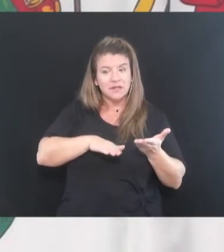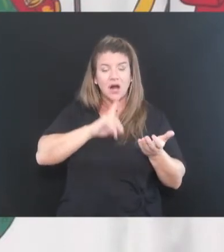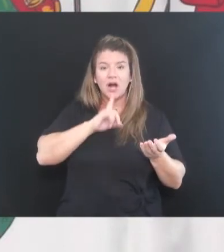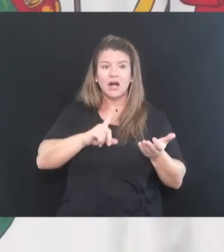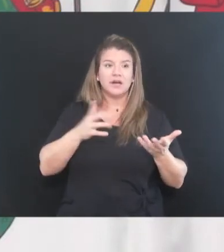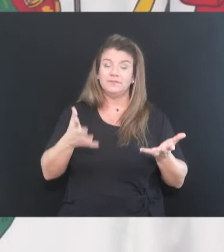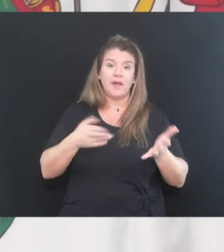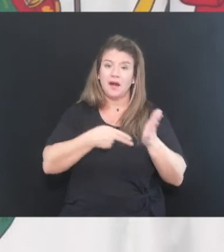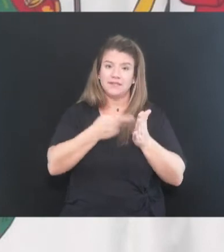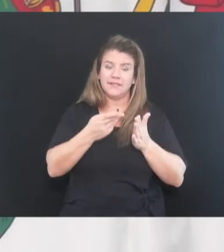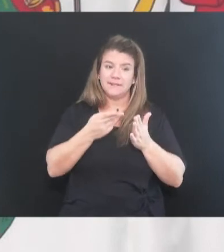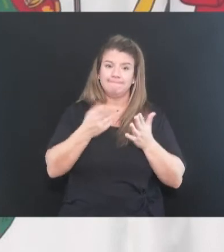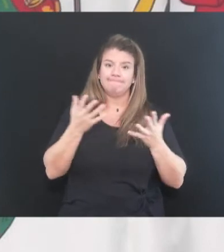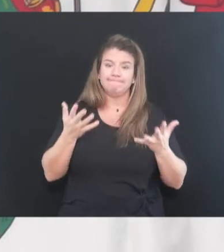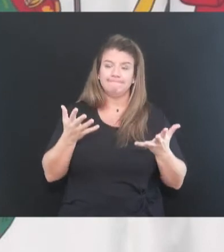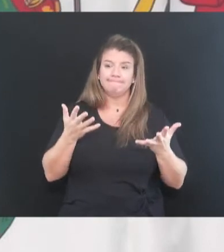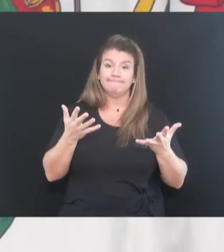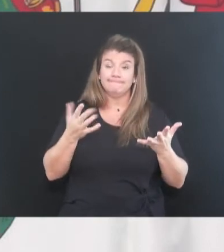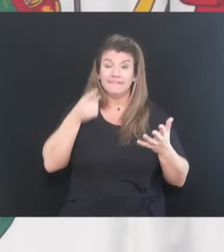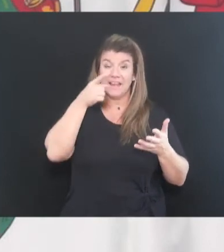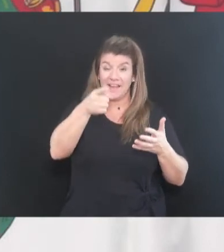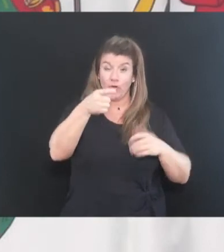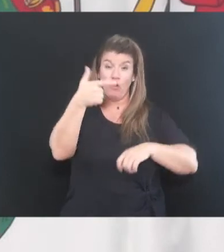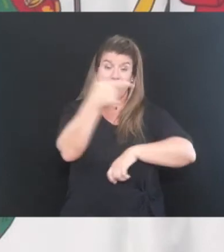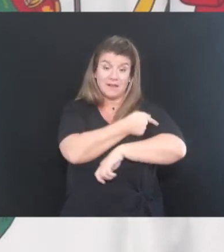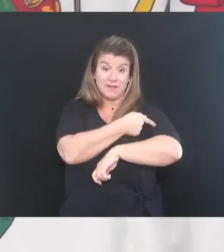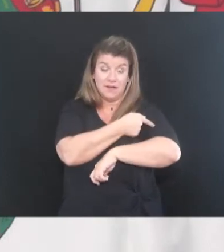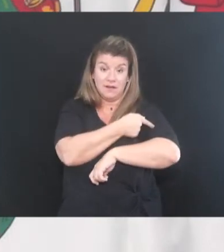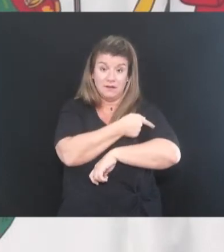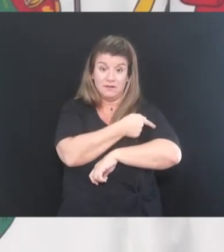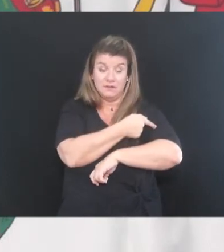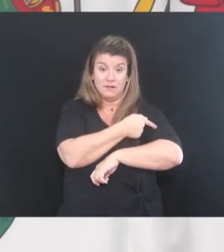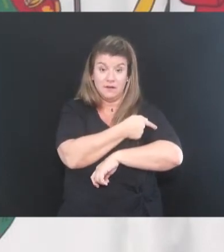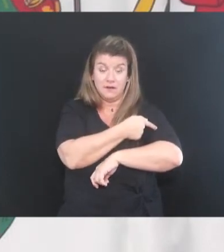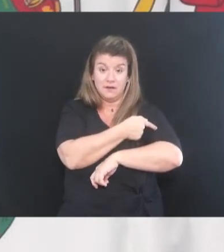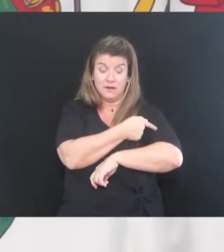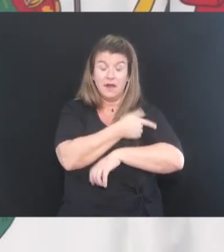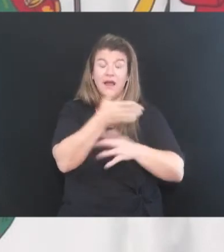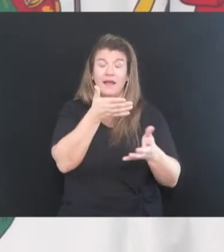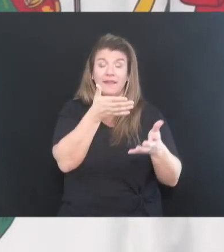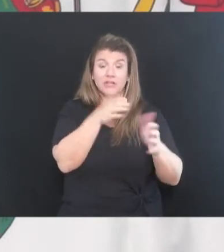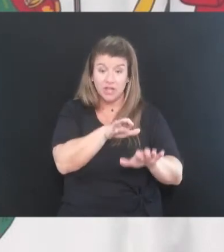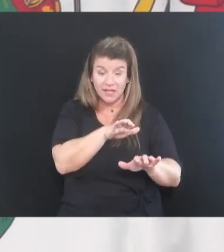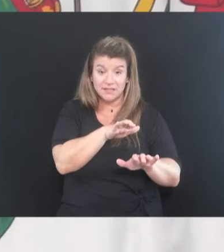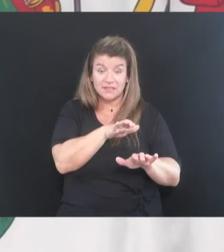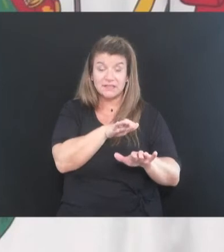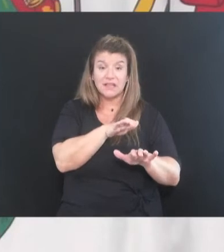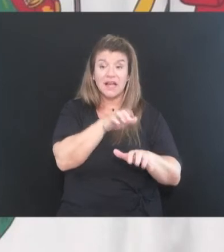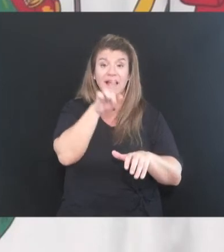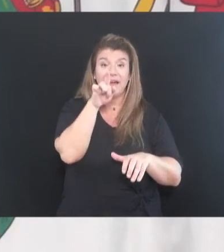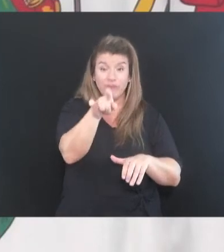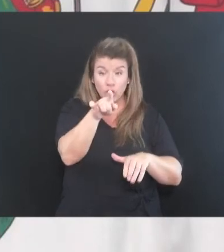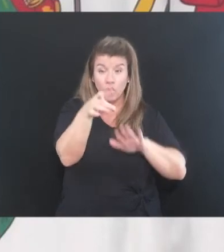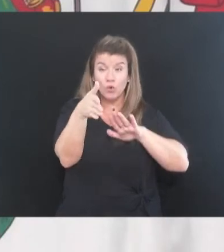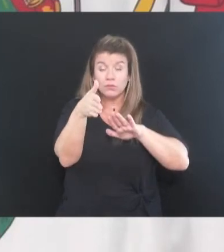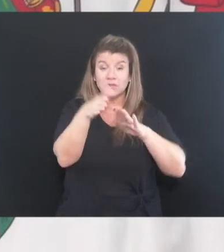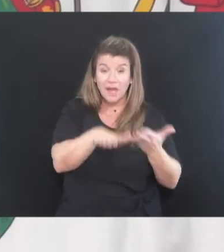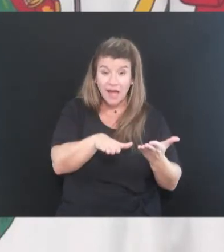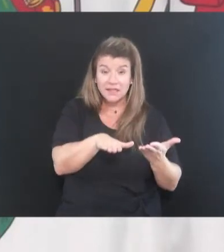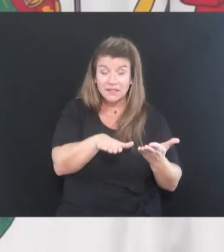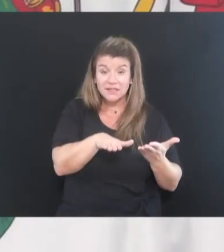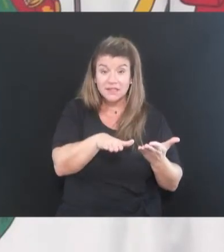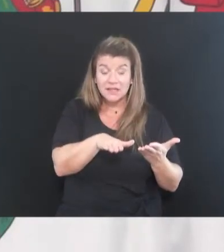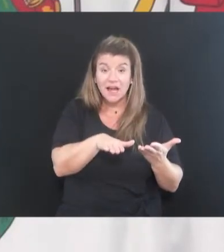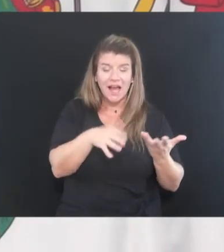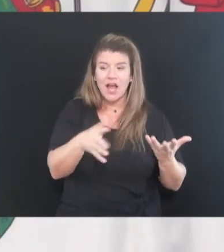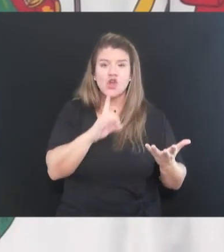honestly, if you're vaccinated, the chances of you dying,